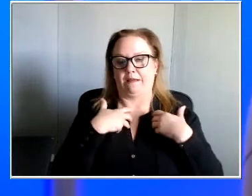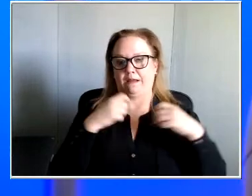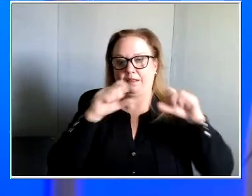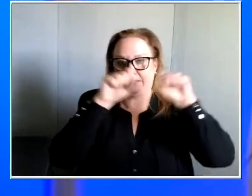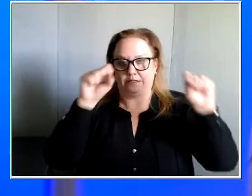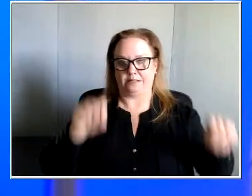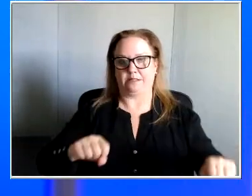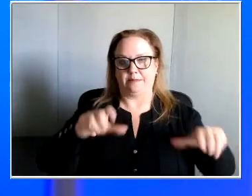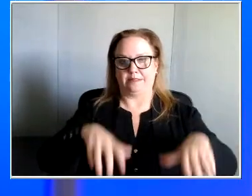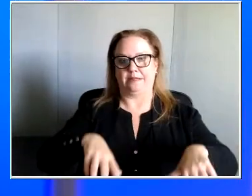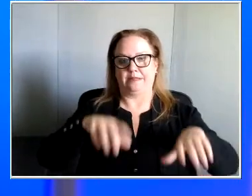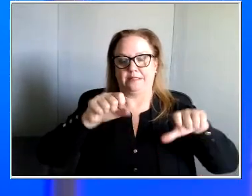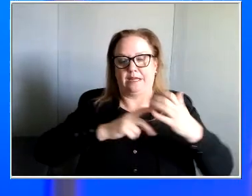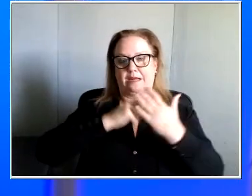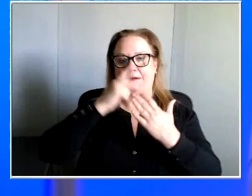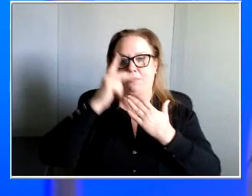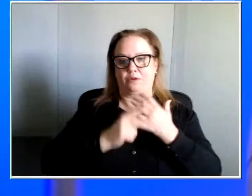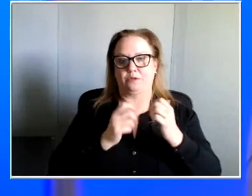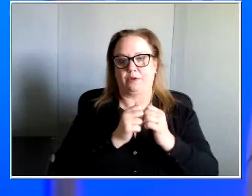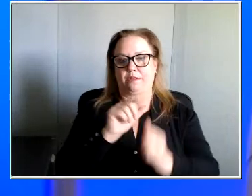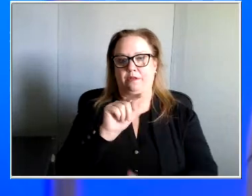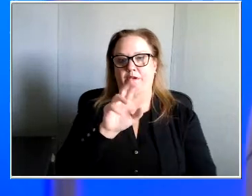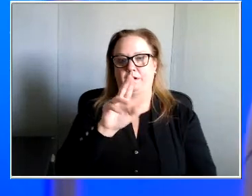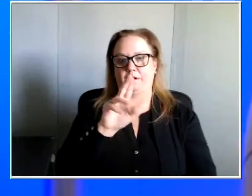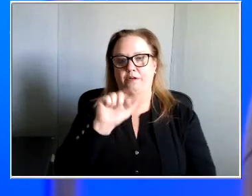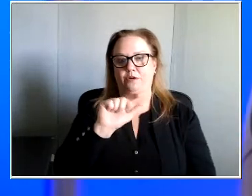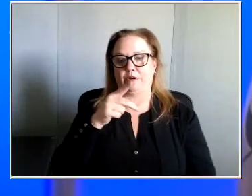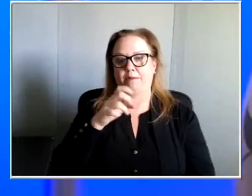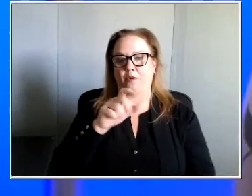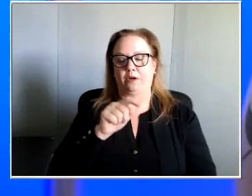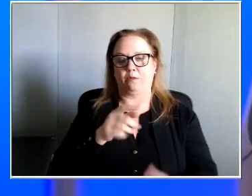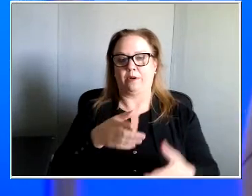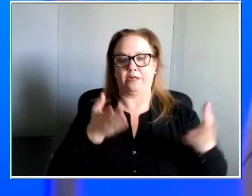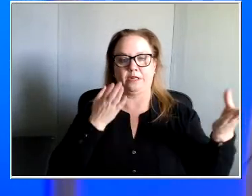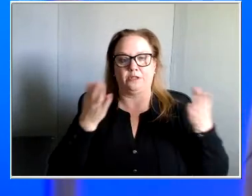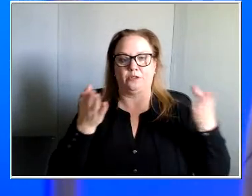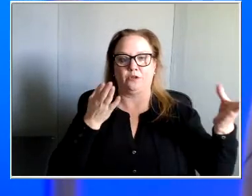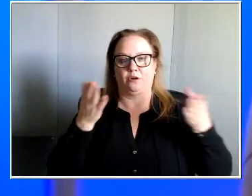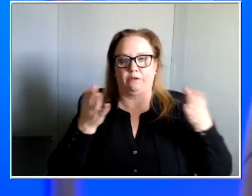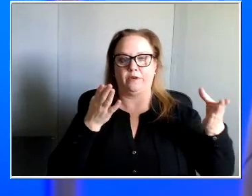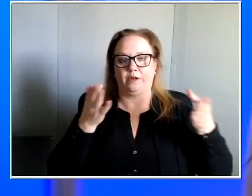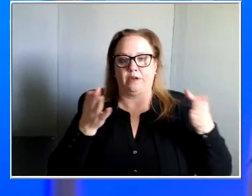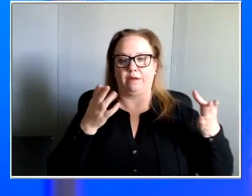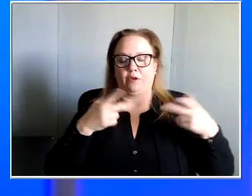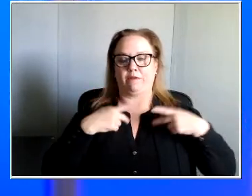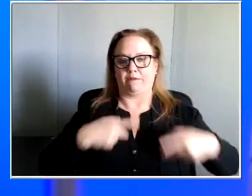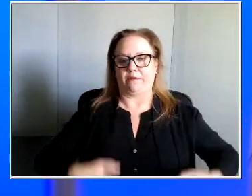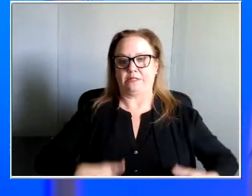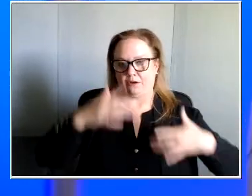take programs with Turning Point. We serve the entire community as long as you're living with a physical illness or